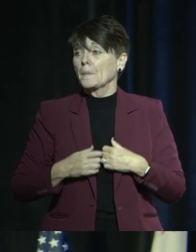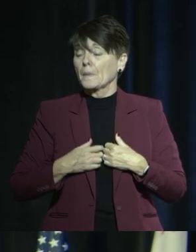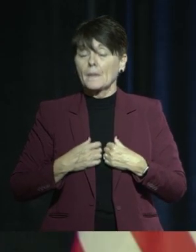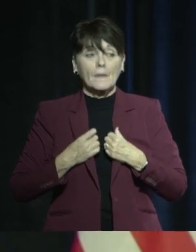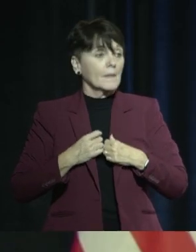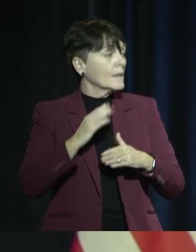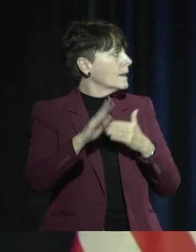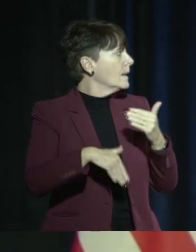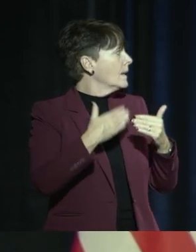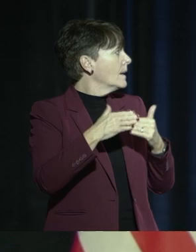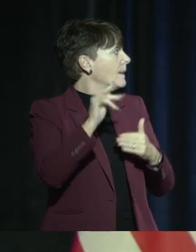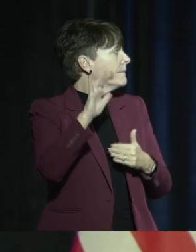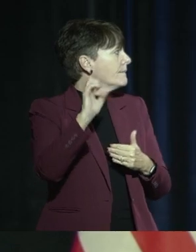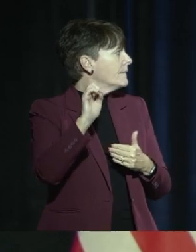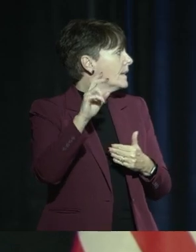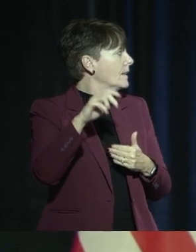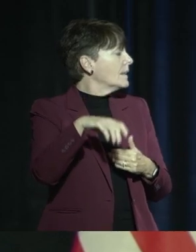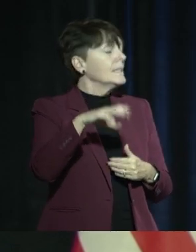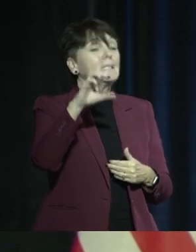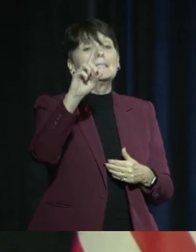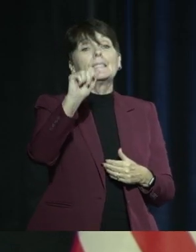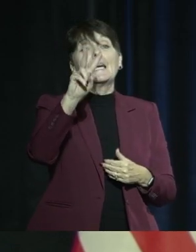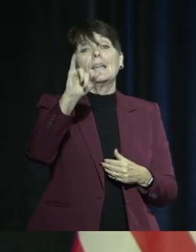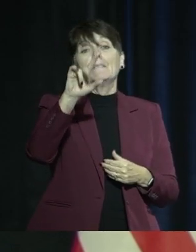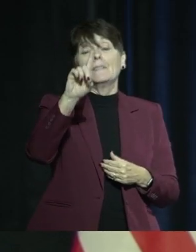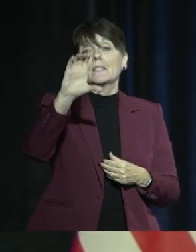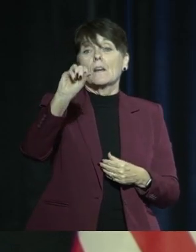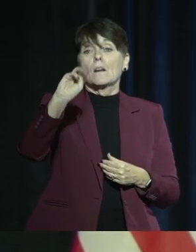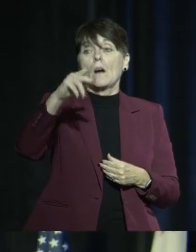Next, we have the Vice Chair, David Campos.